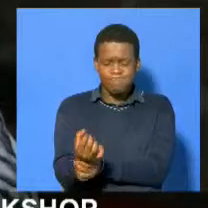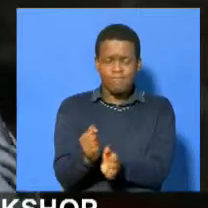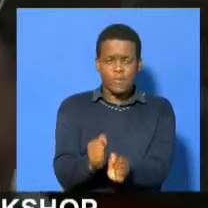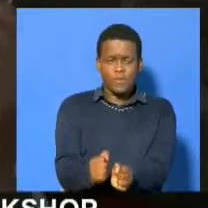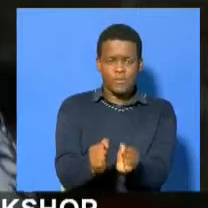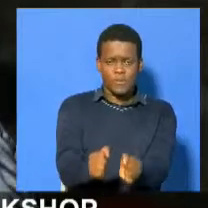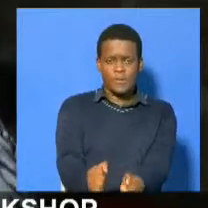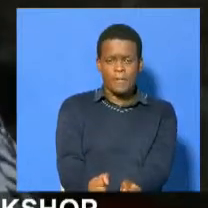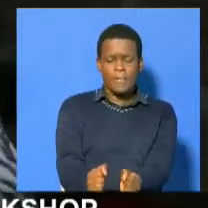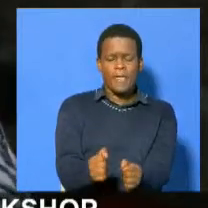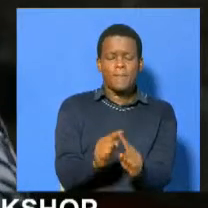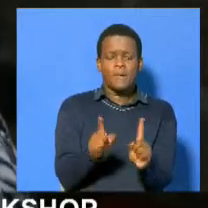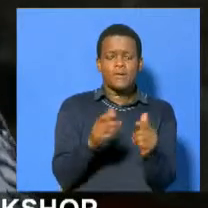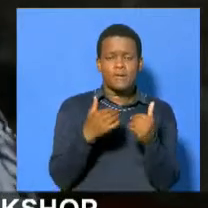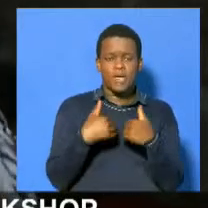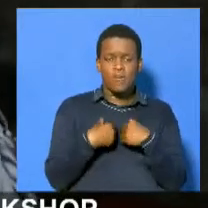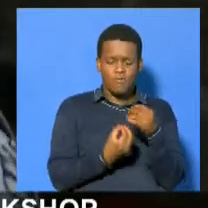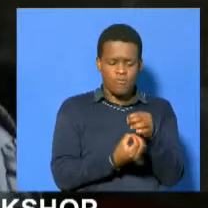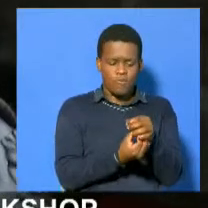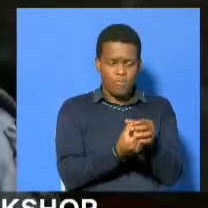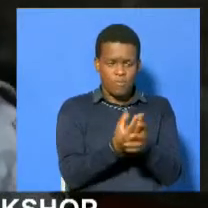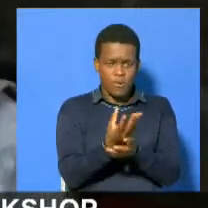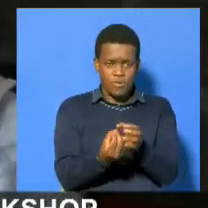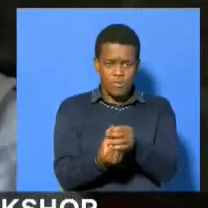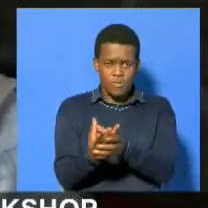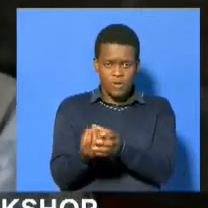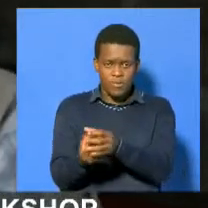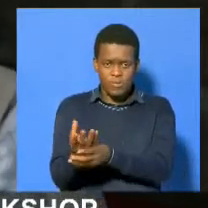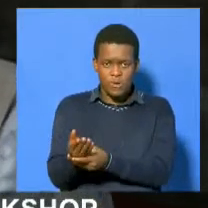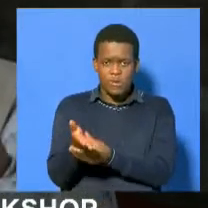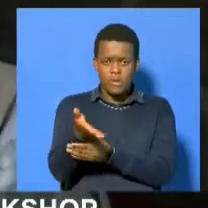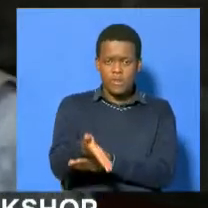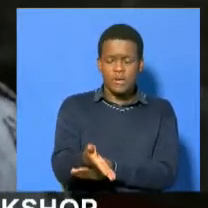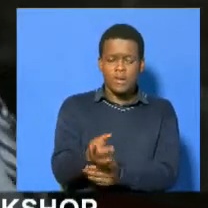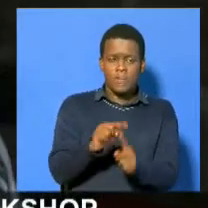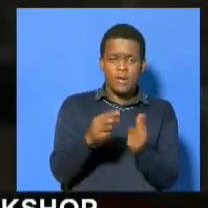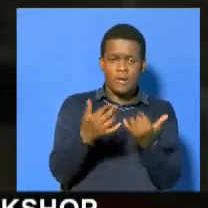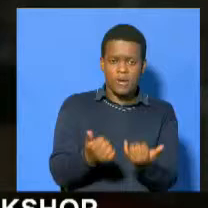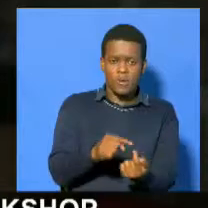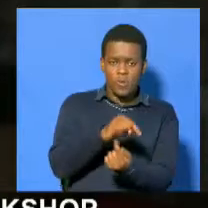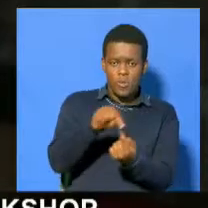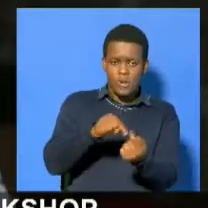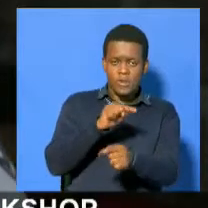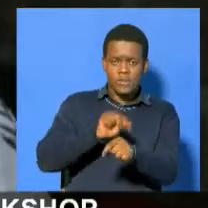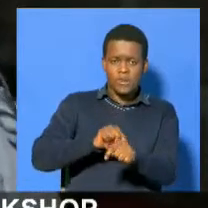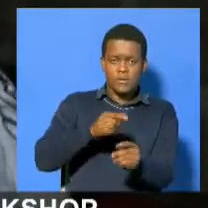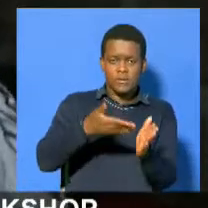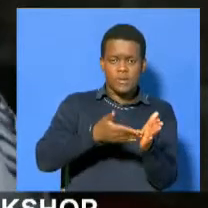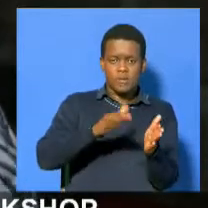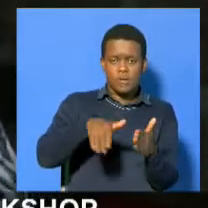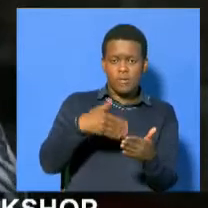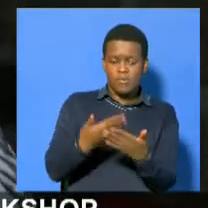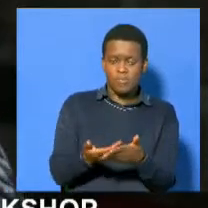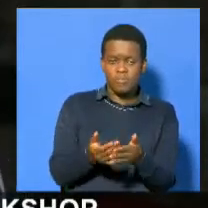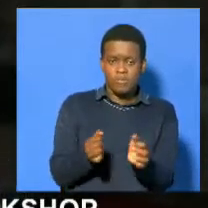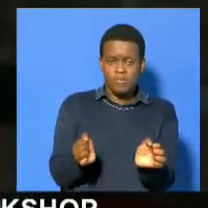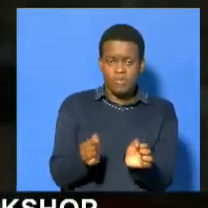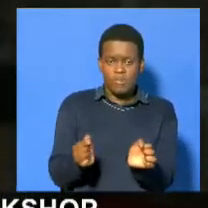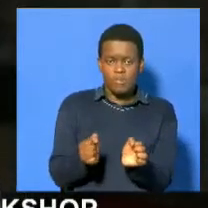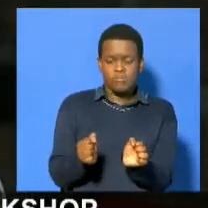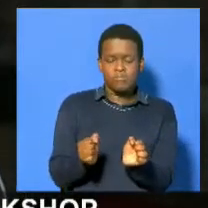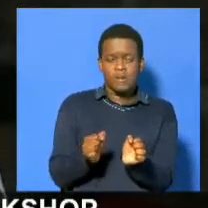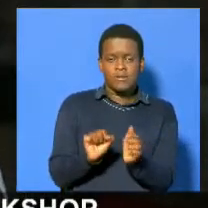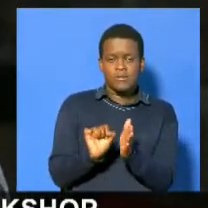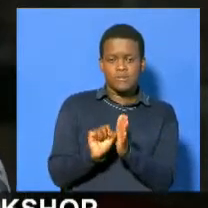ruri go na le majang a le gore a bitswa gote annual grasses e le gore ga go tsena nako tse tsa mariga a anyelela